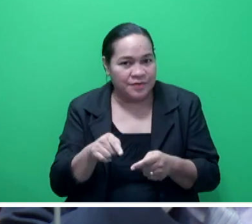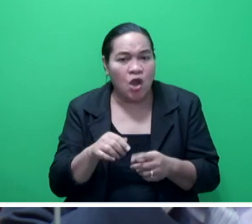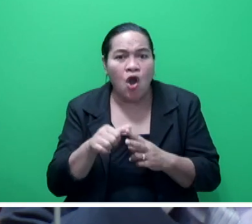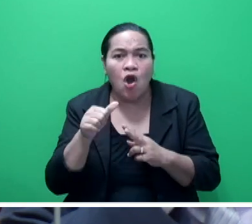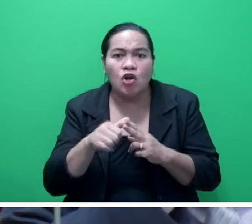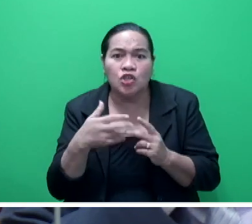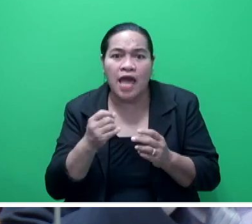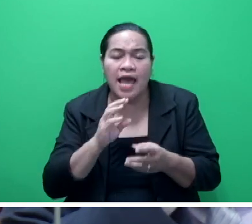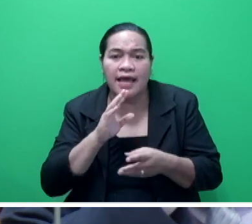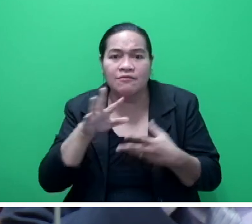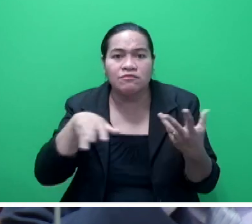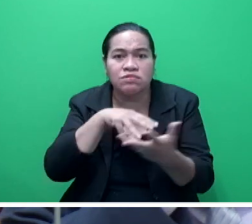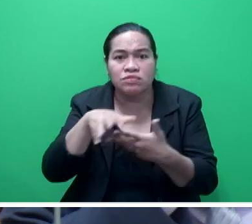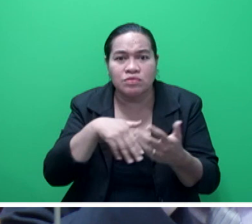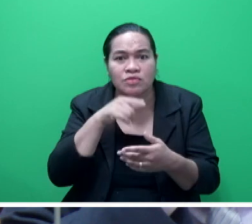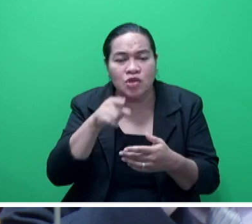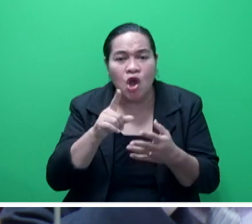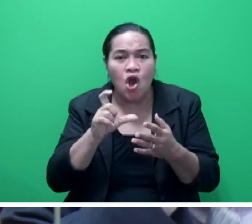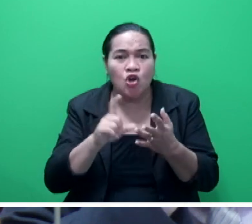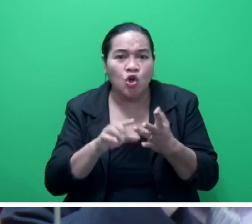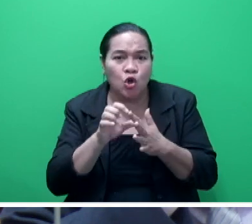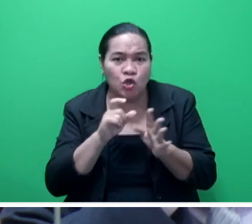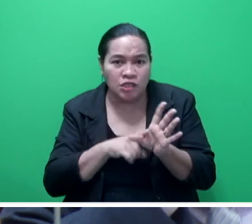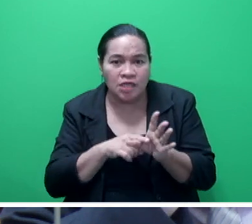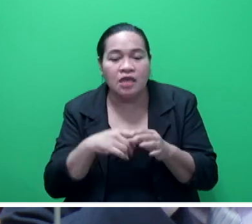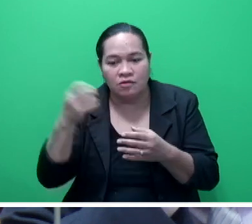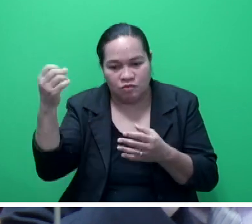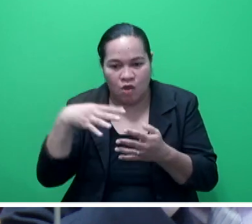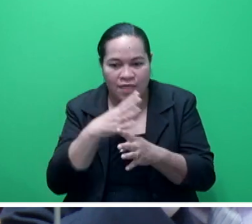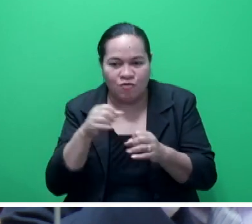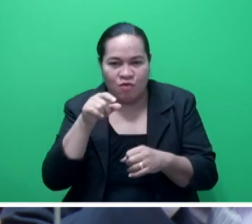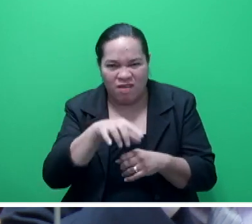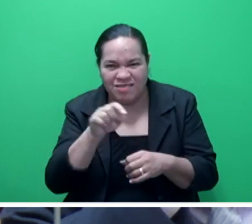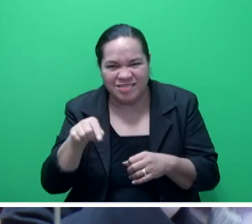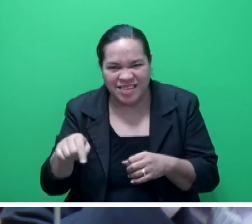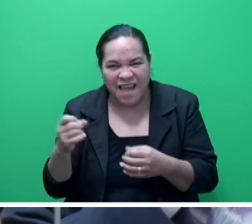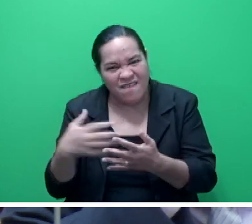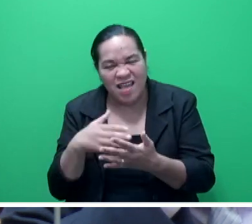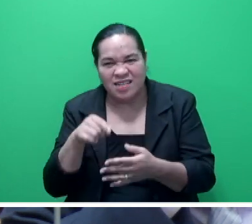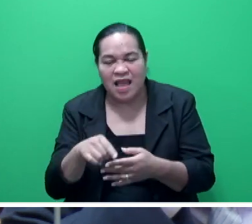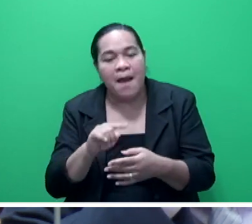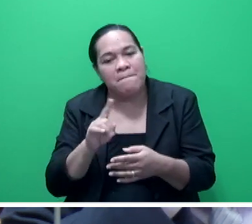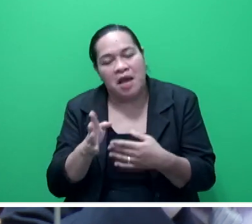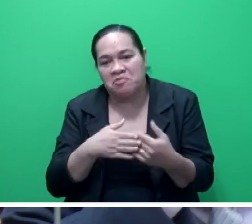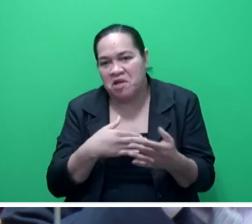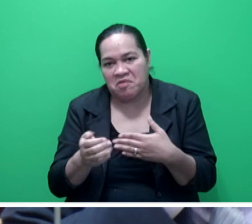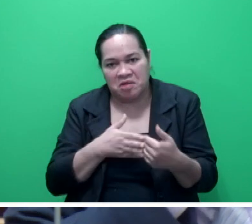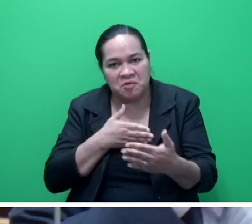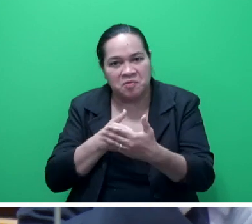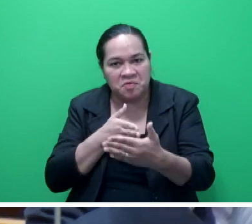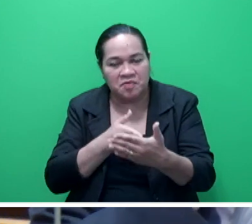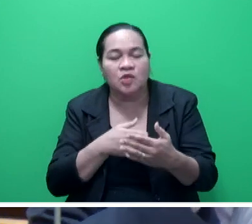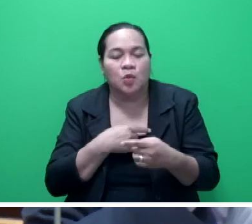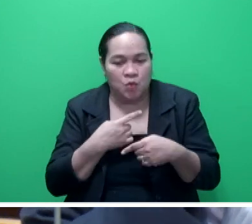also inflicted its fair share of challenges on the tourism industry. But despite all of these hurdles, we continue to